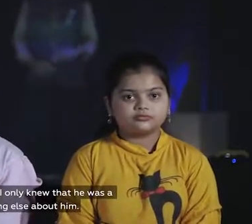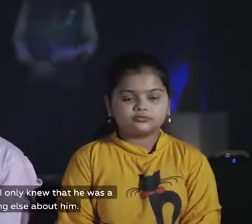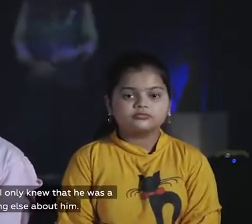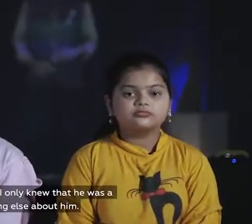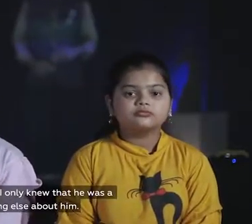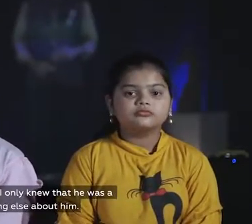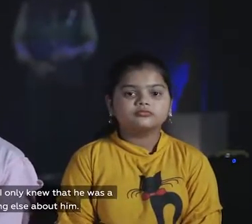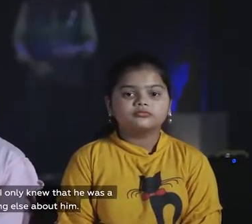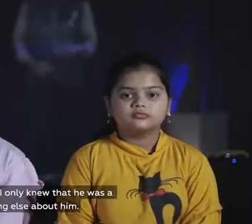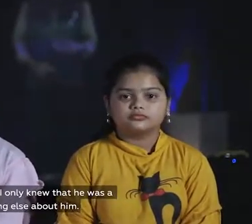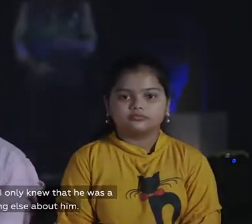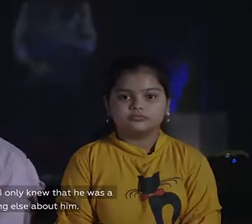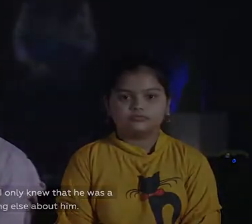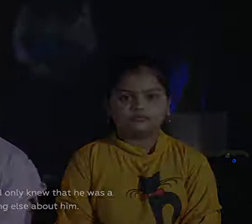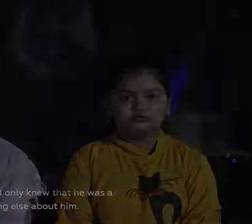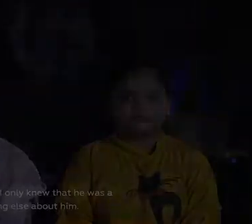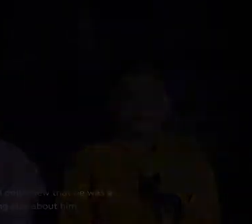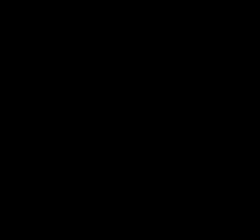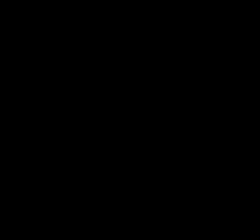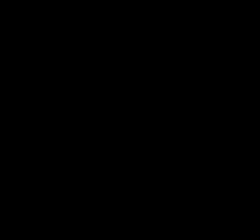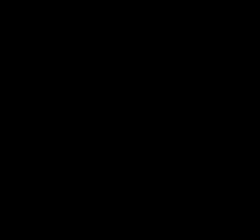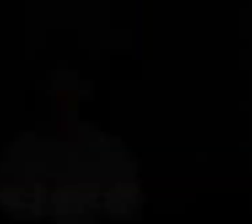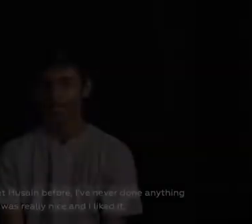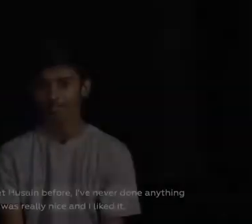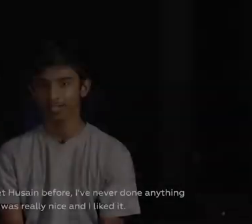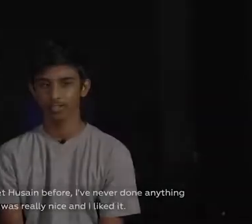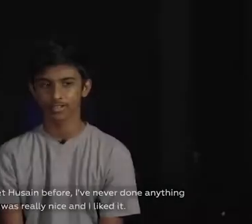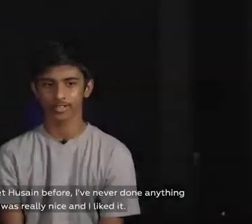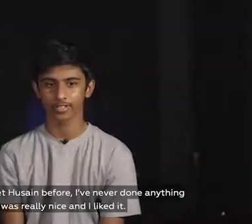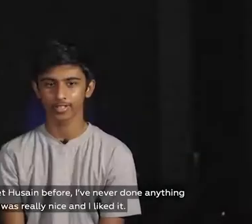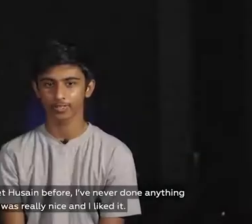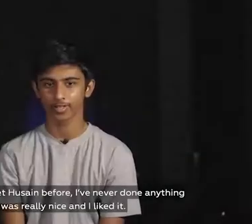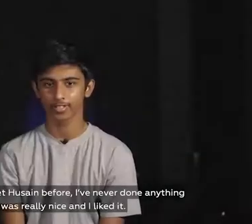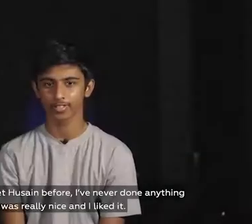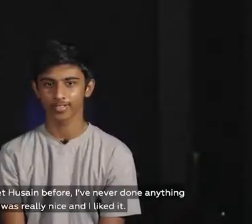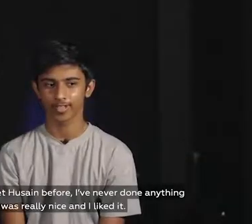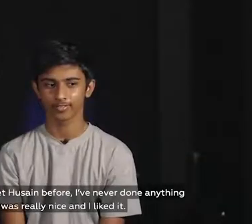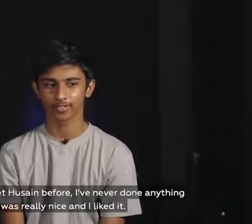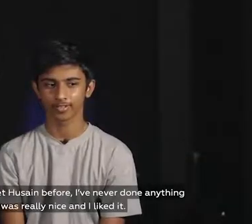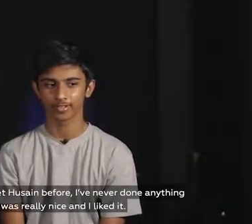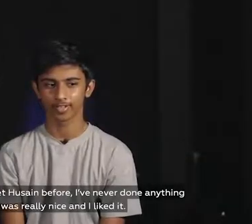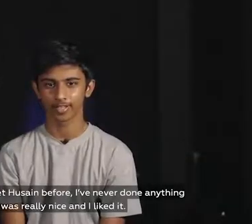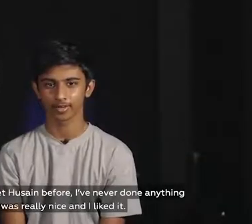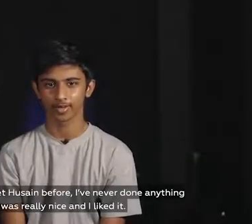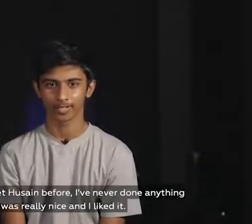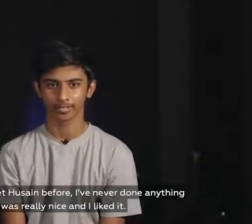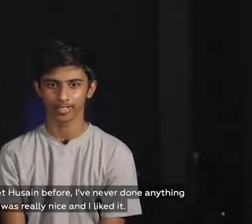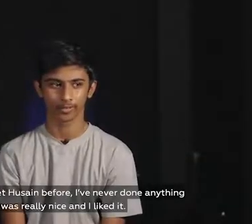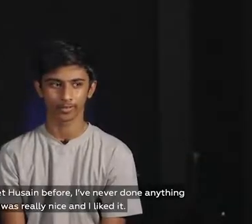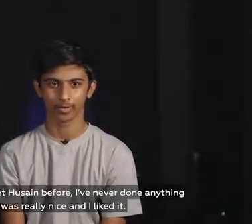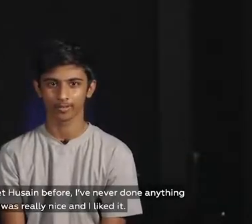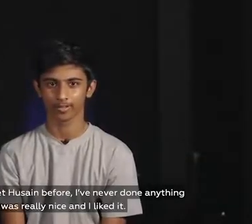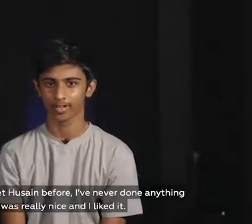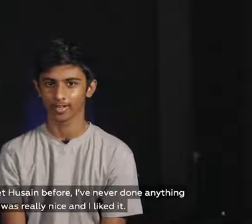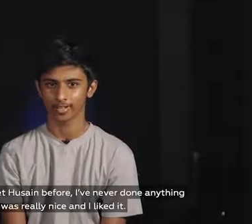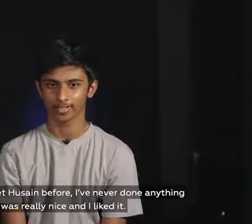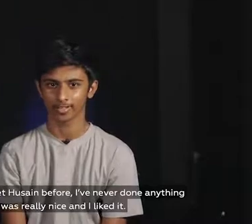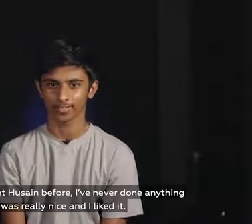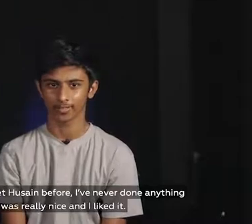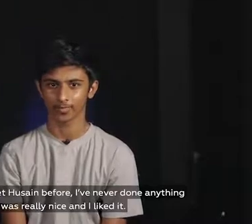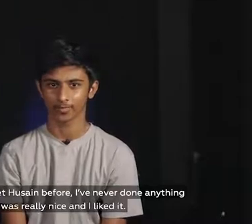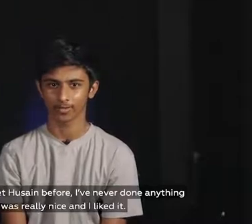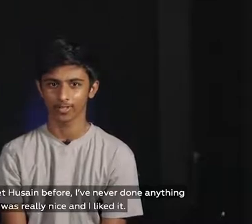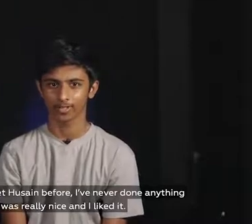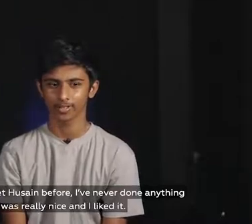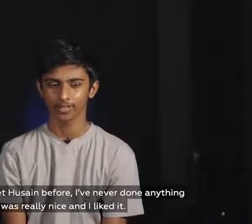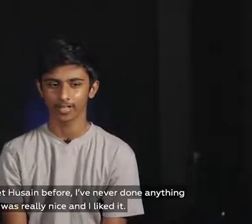and knew nothing else about him. I really enjoyed the experience. I've never met Hussain before. I've never done anything like